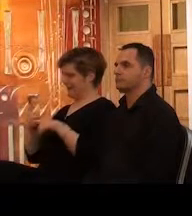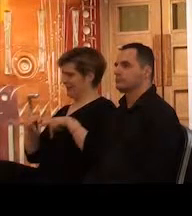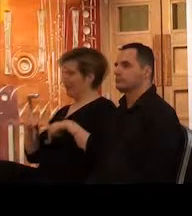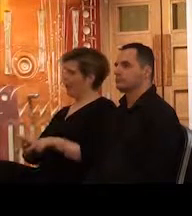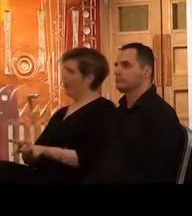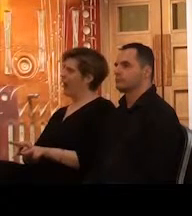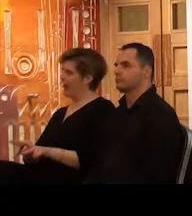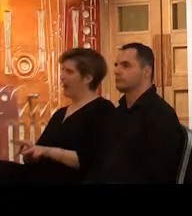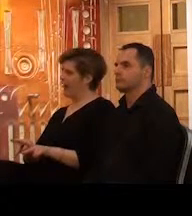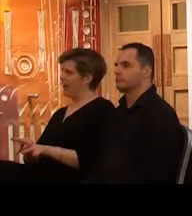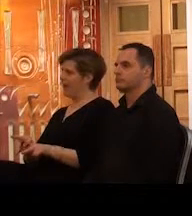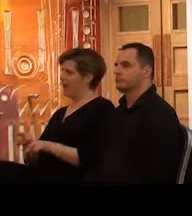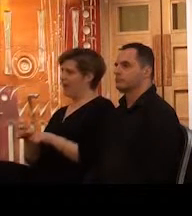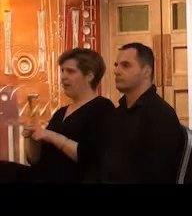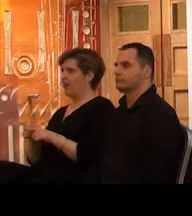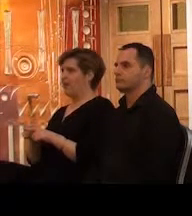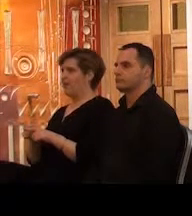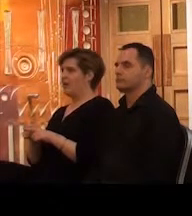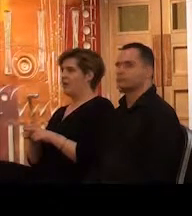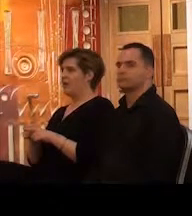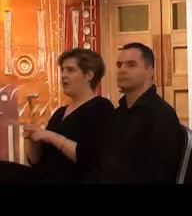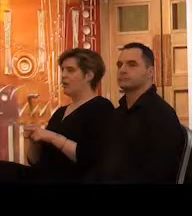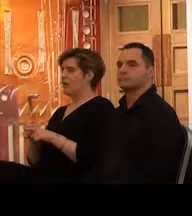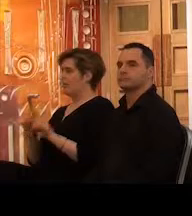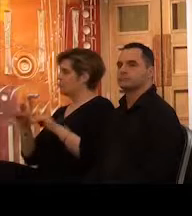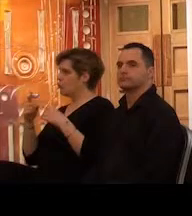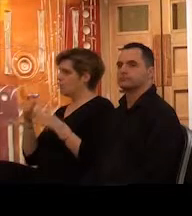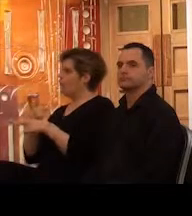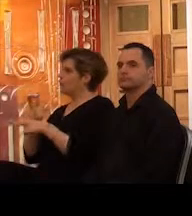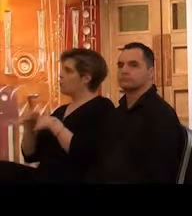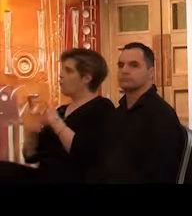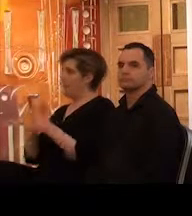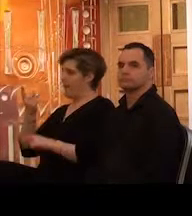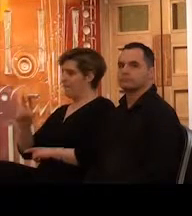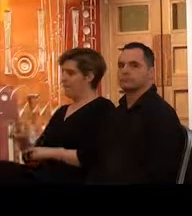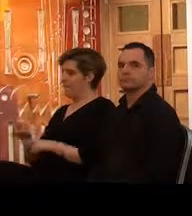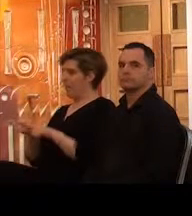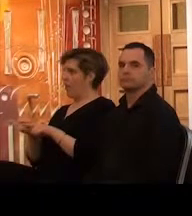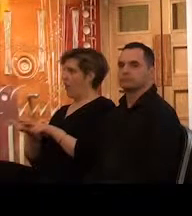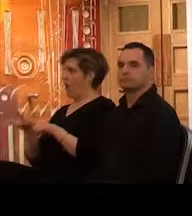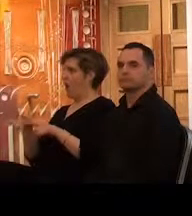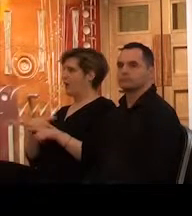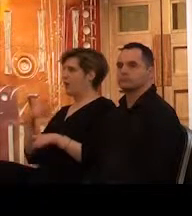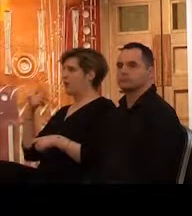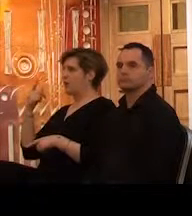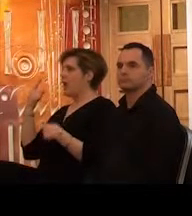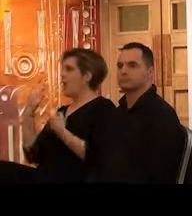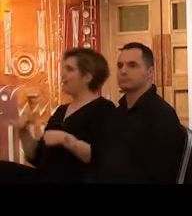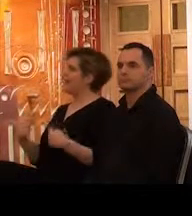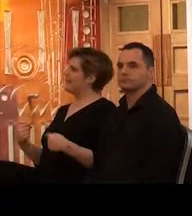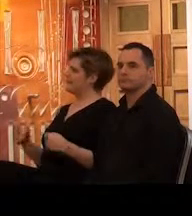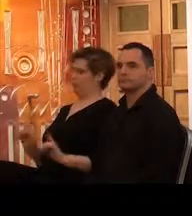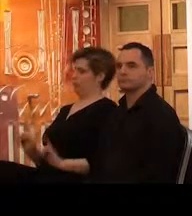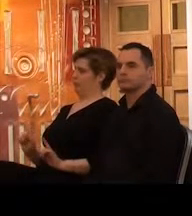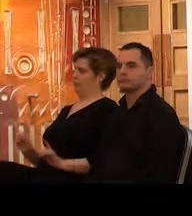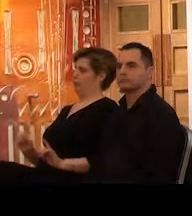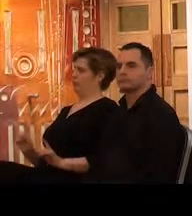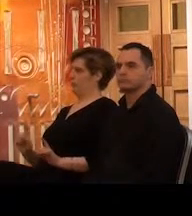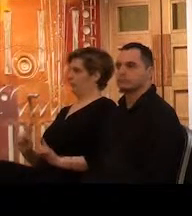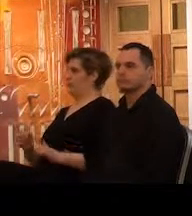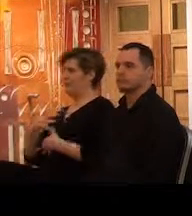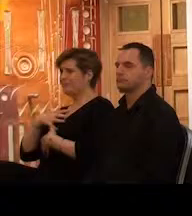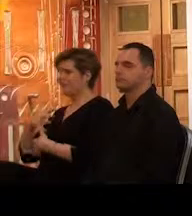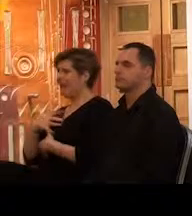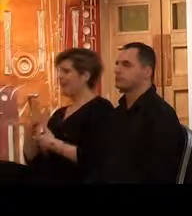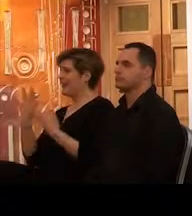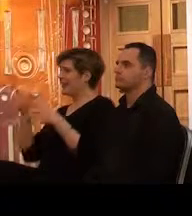people in terms of ability labelling is beginning to be increasingly unacceptable, which actually is amazing, because 10 years ago